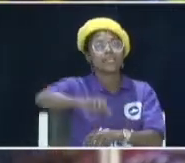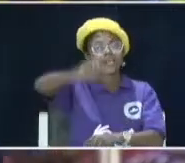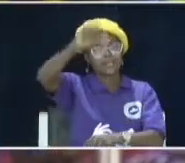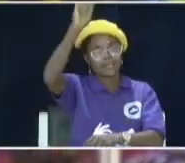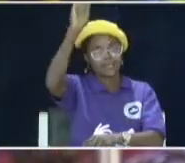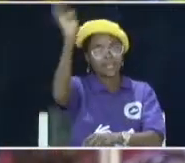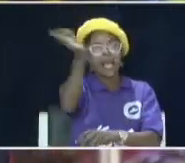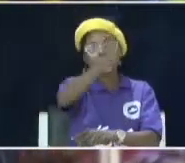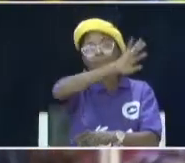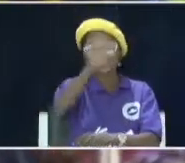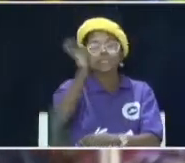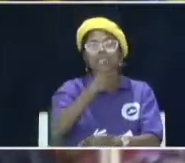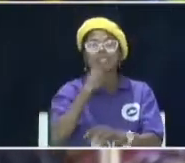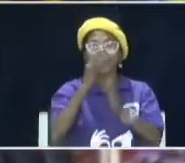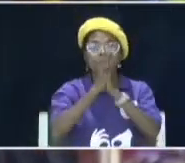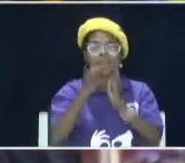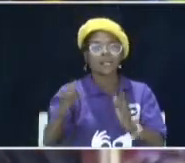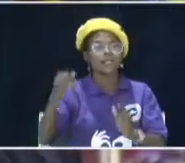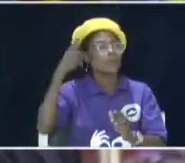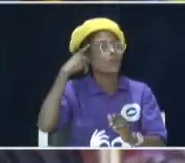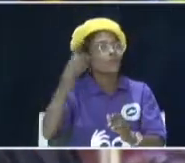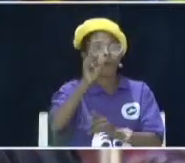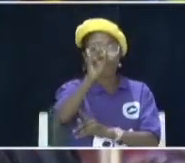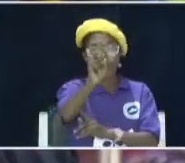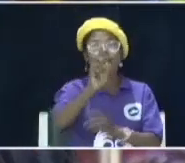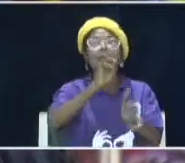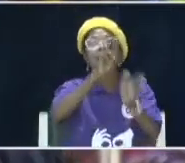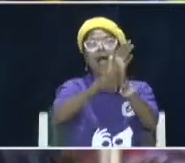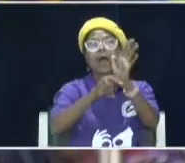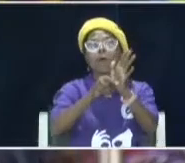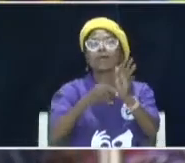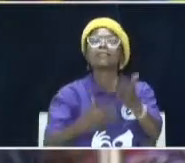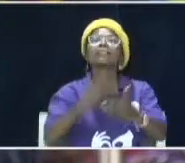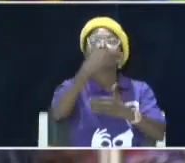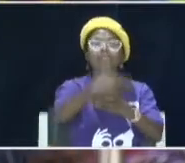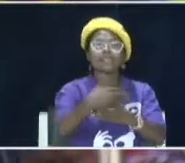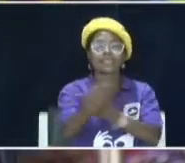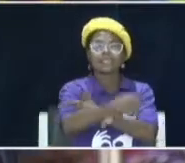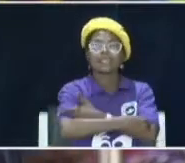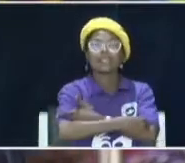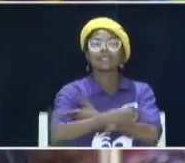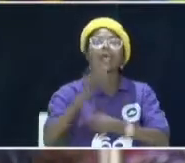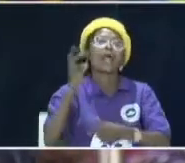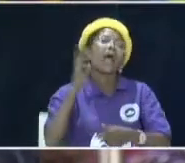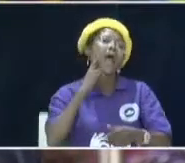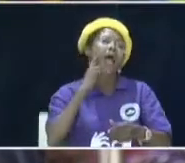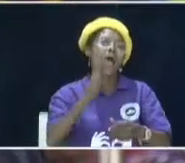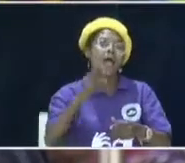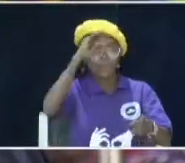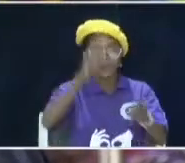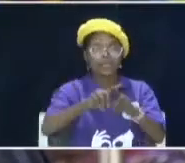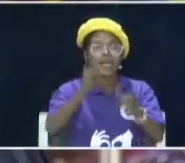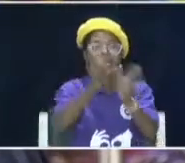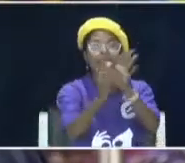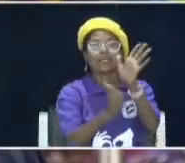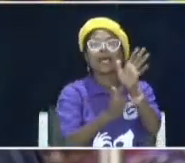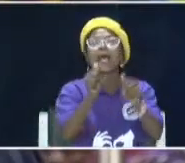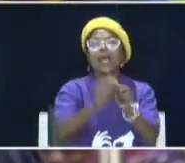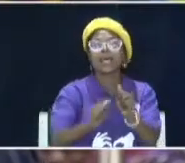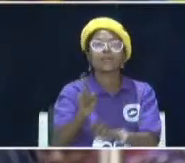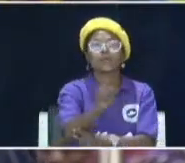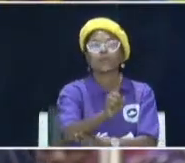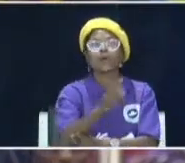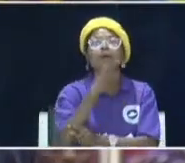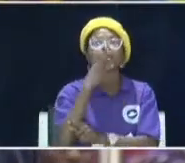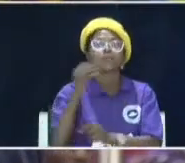and praying for 1 hour. The next day, her brother-in-law and everyone